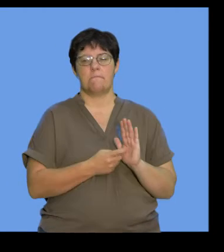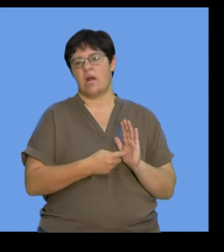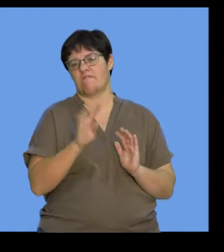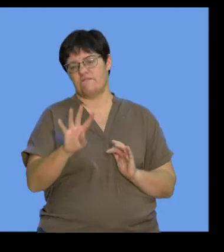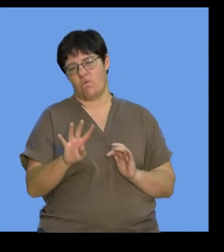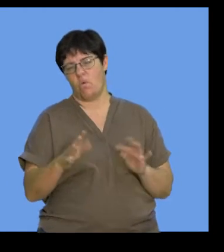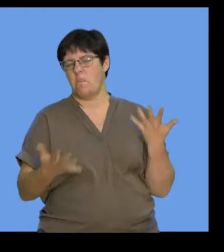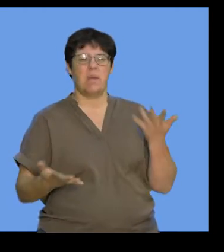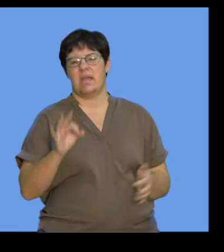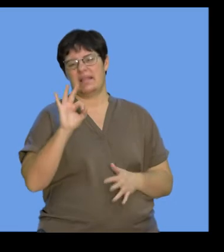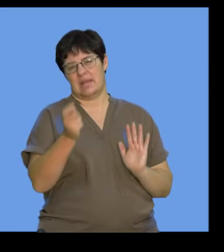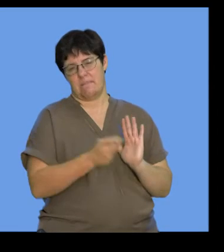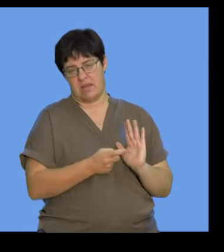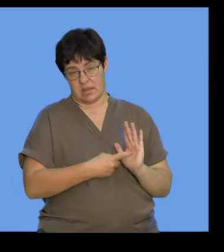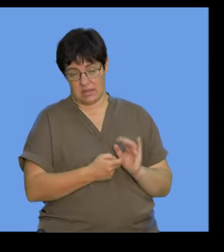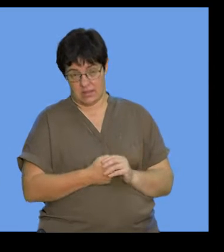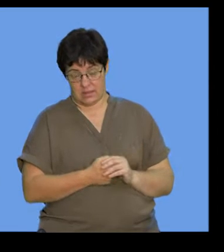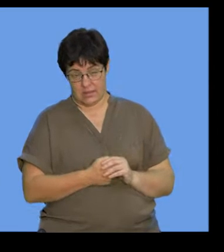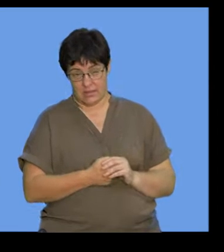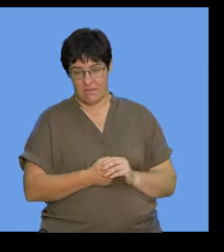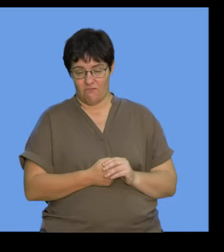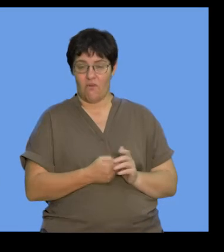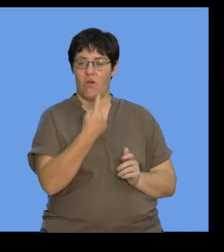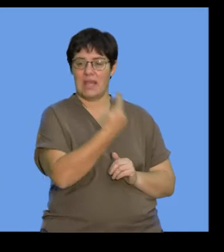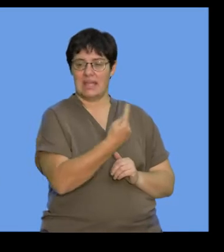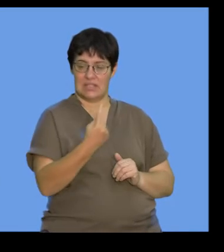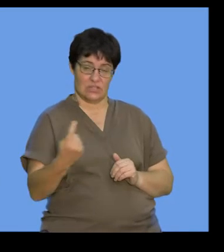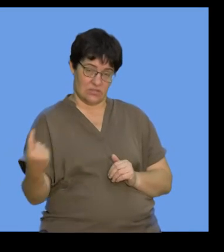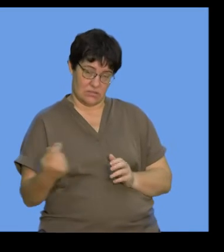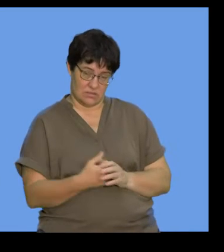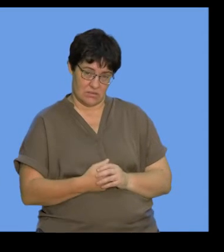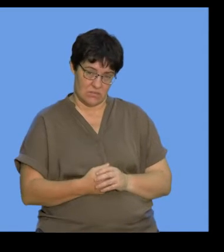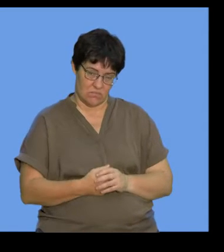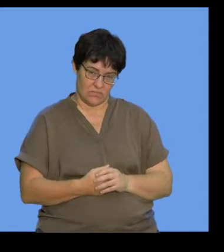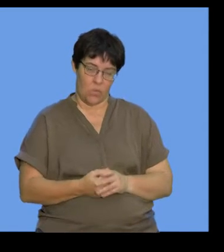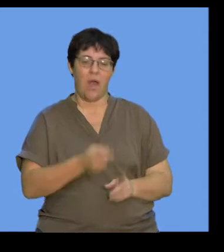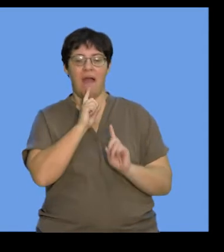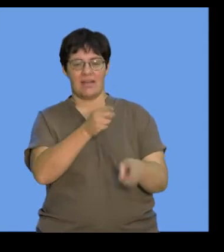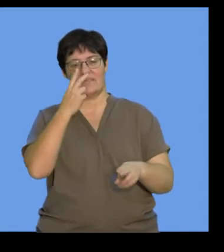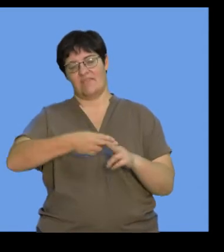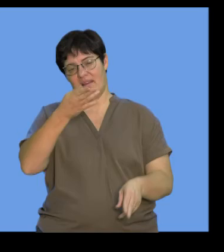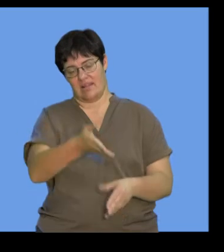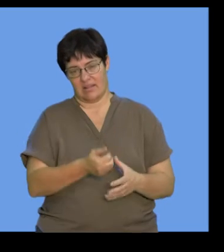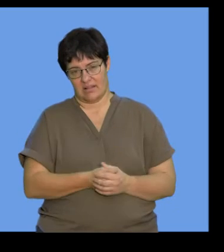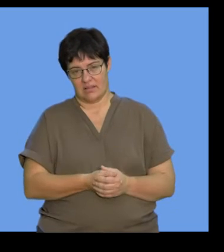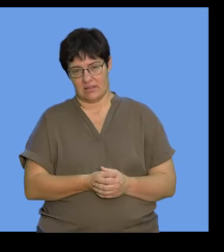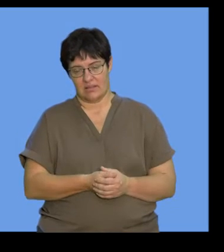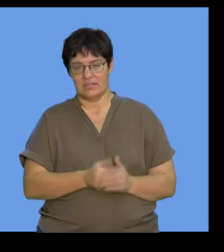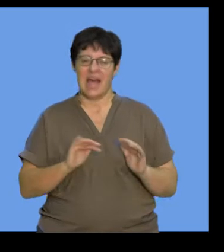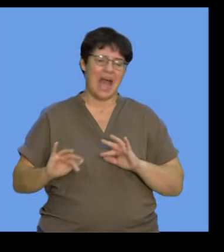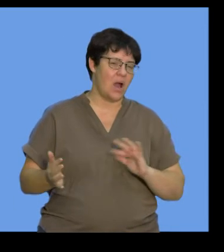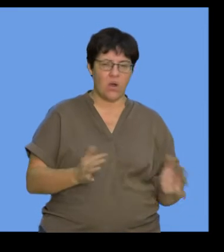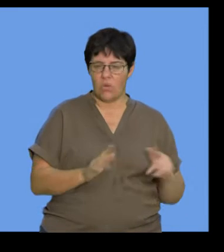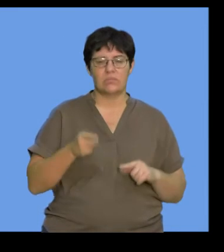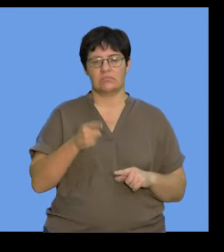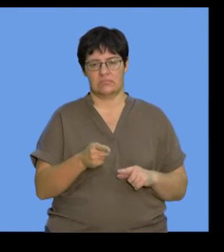or less 4 marks or maybe 3 marks that I'm going to give you for each and every term on the final answer there. So